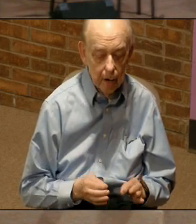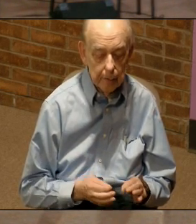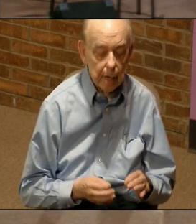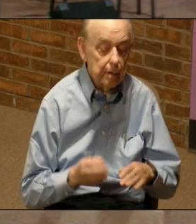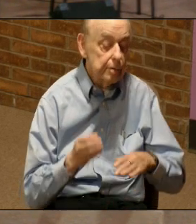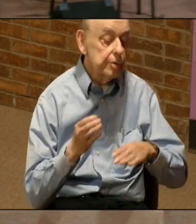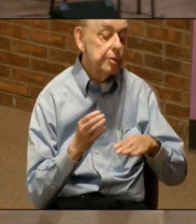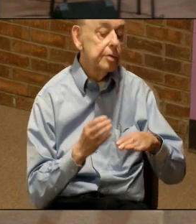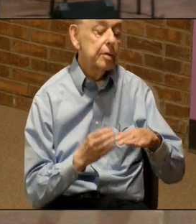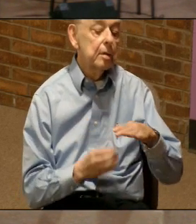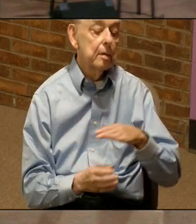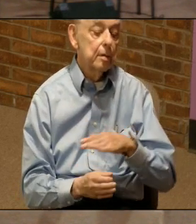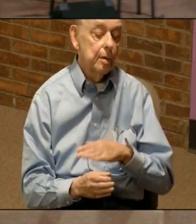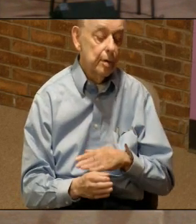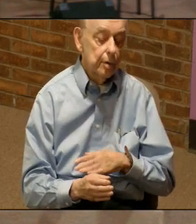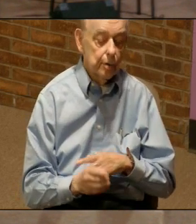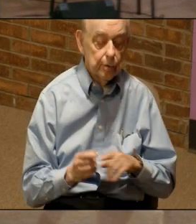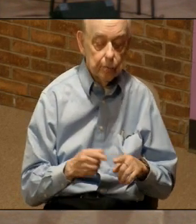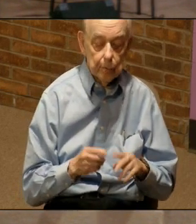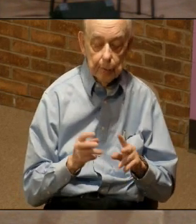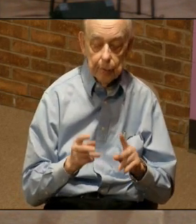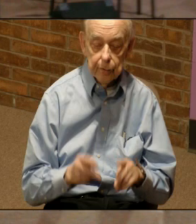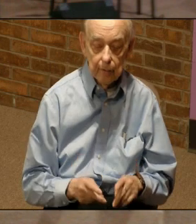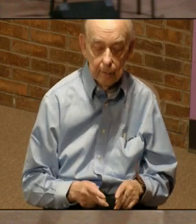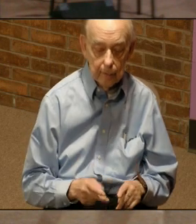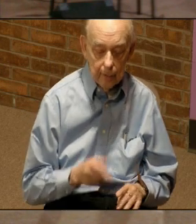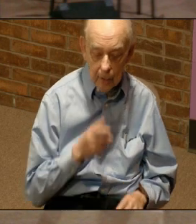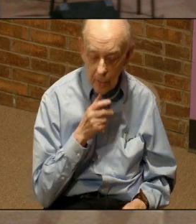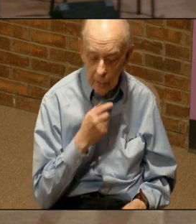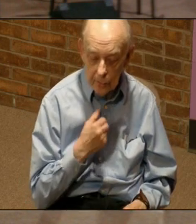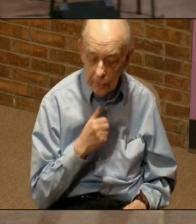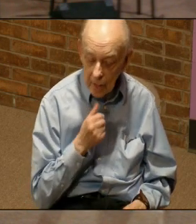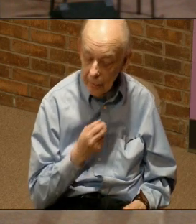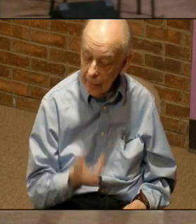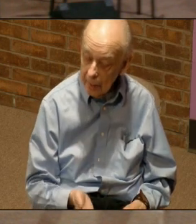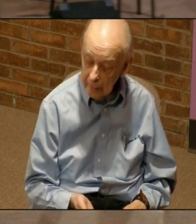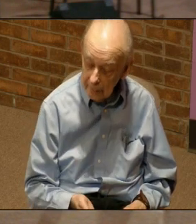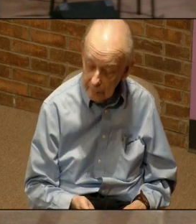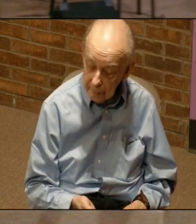sunset to someone who's not there?